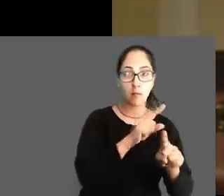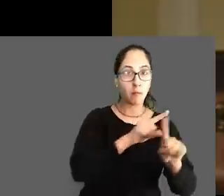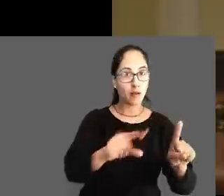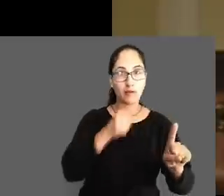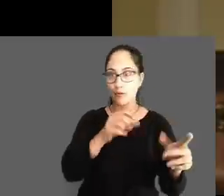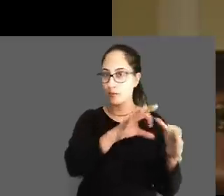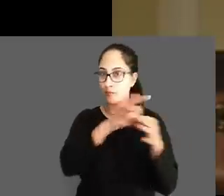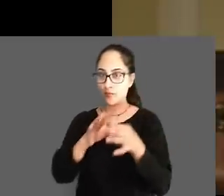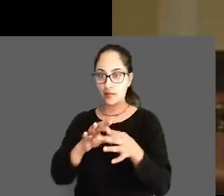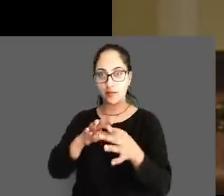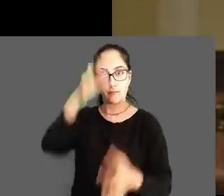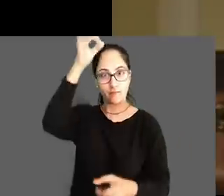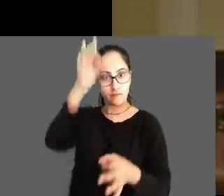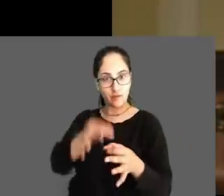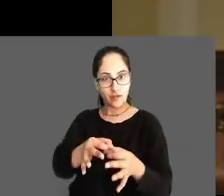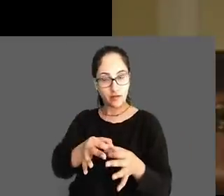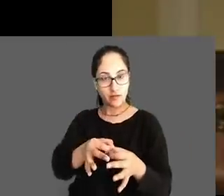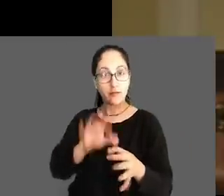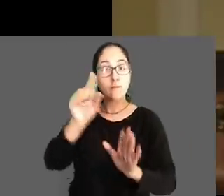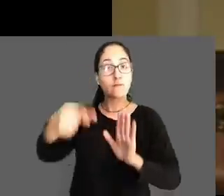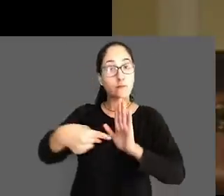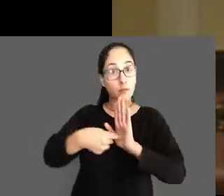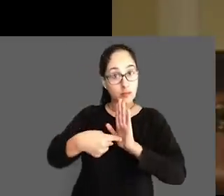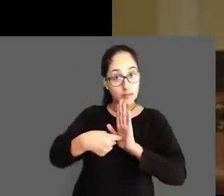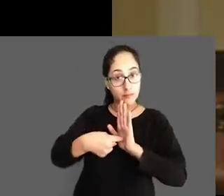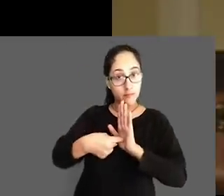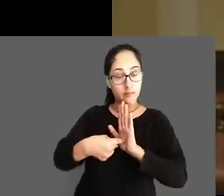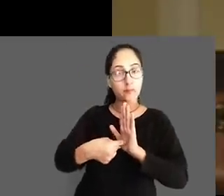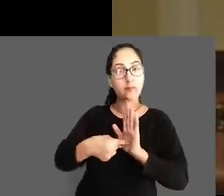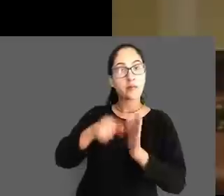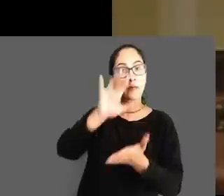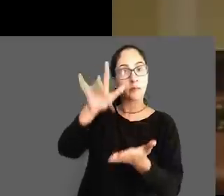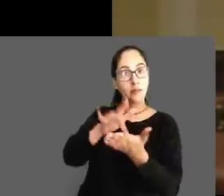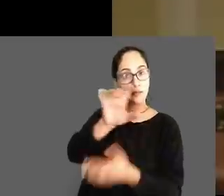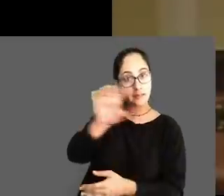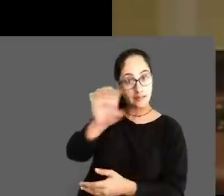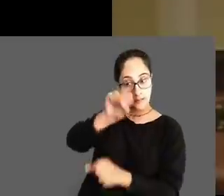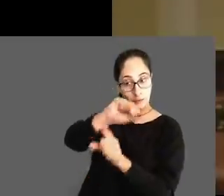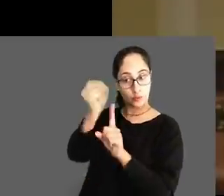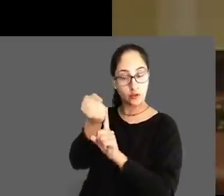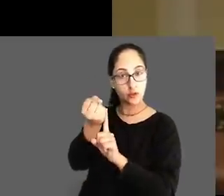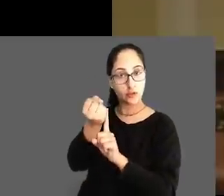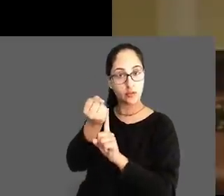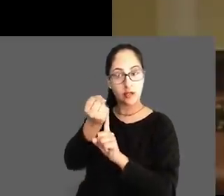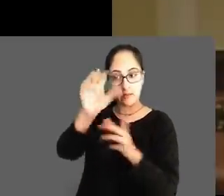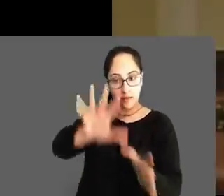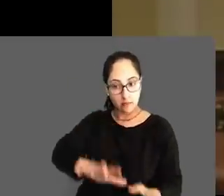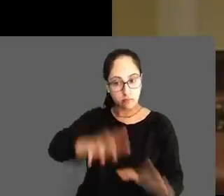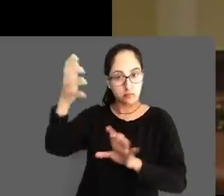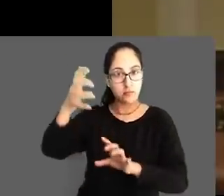The crisis in Kashmir was born through the freedom of the Indian